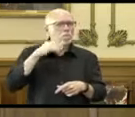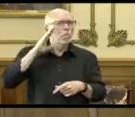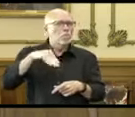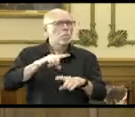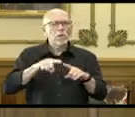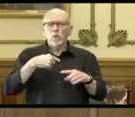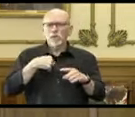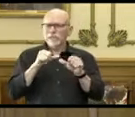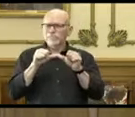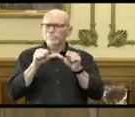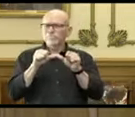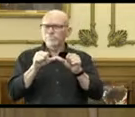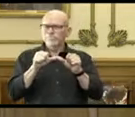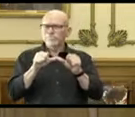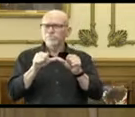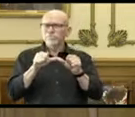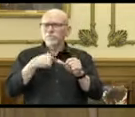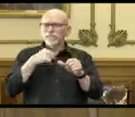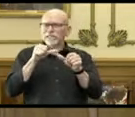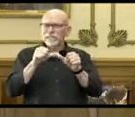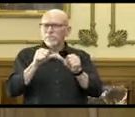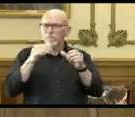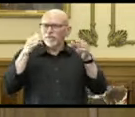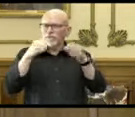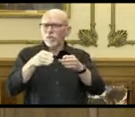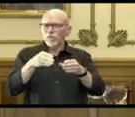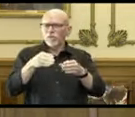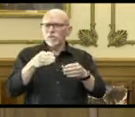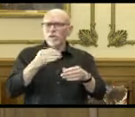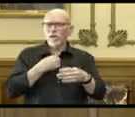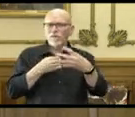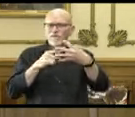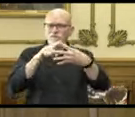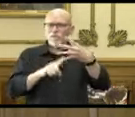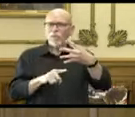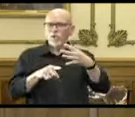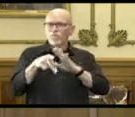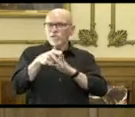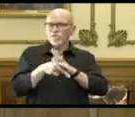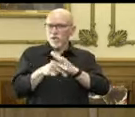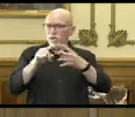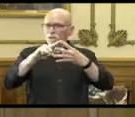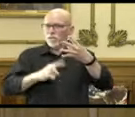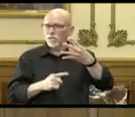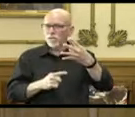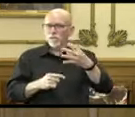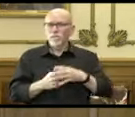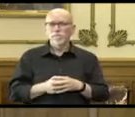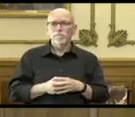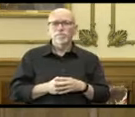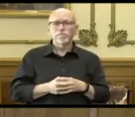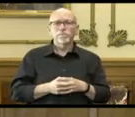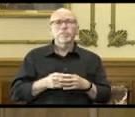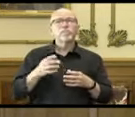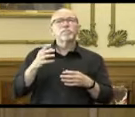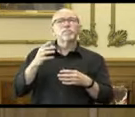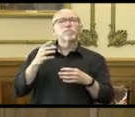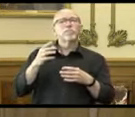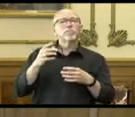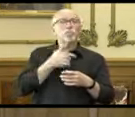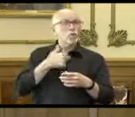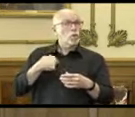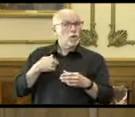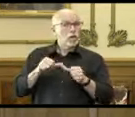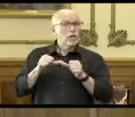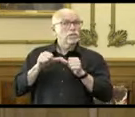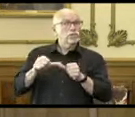stuck laser focused on our four guiding principles. And while we have continued